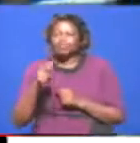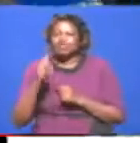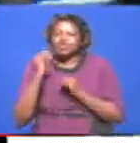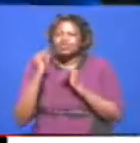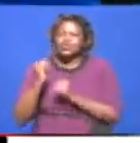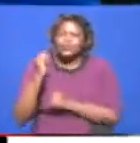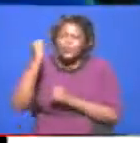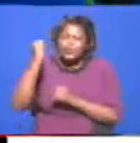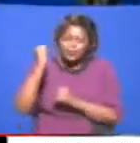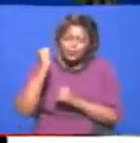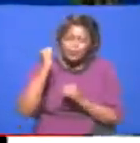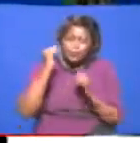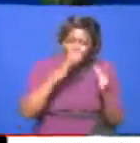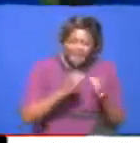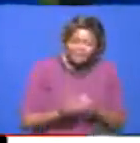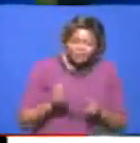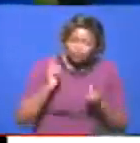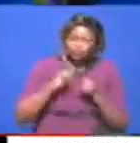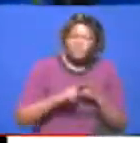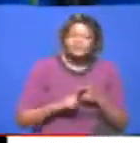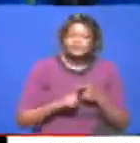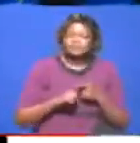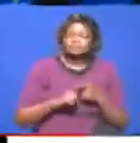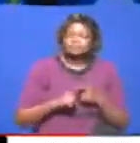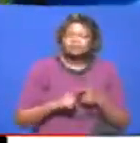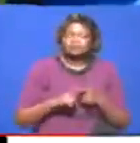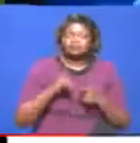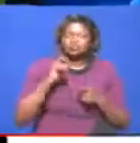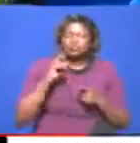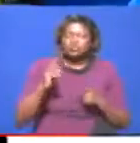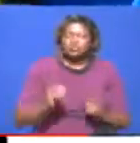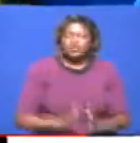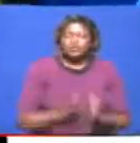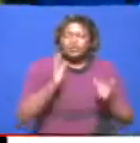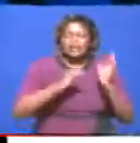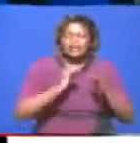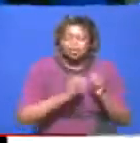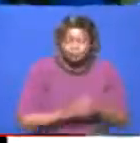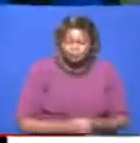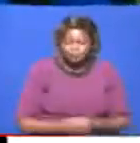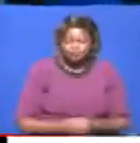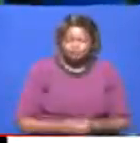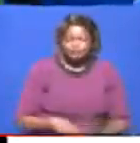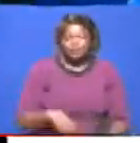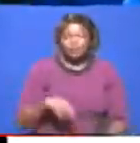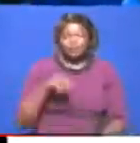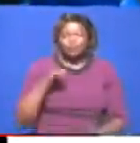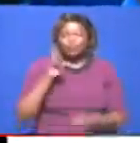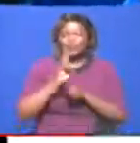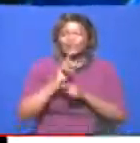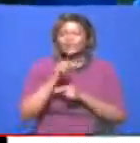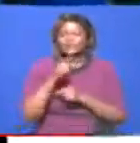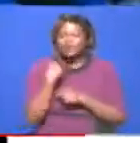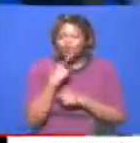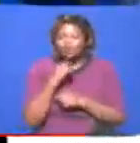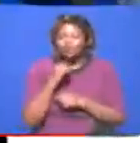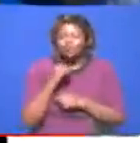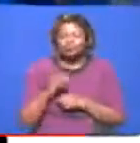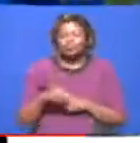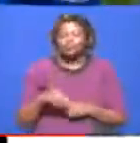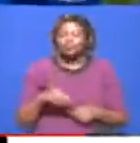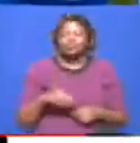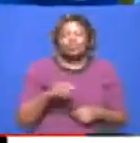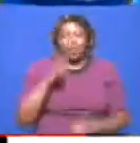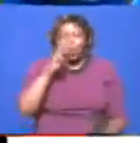the 2022 general election. Present to witness the birth of the Democratic Action Party of Kenya was Defense Cabinet Secretary